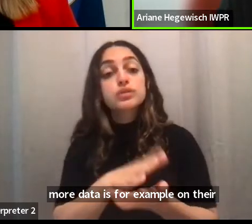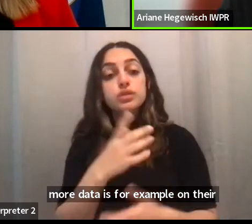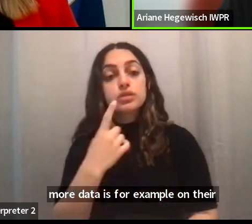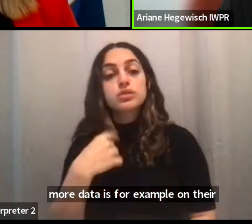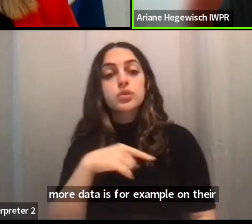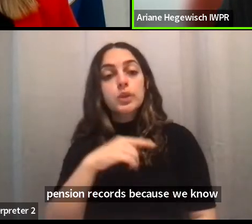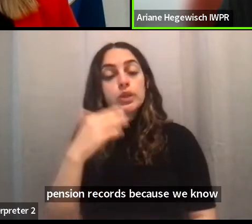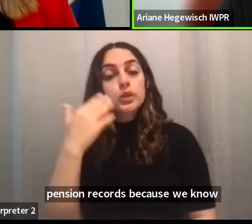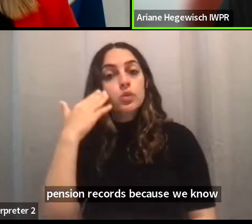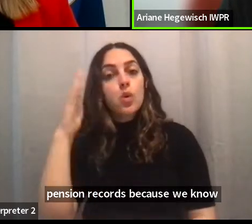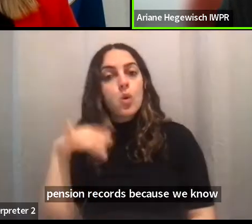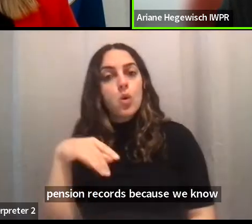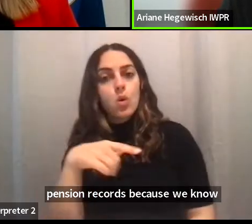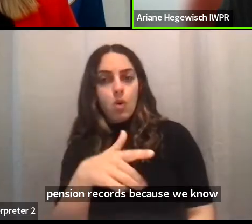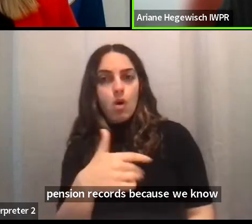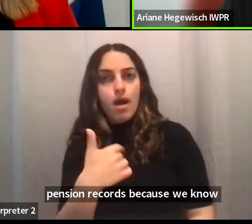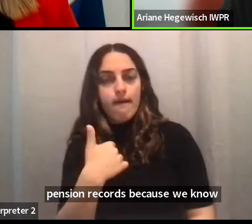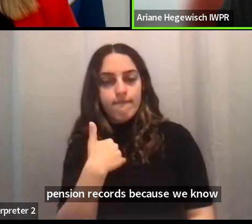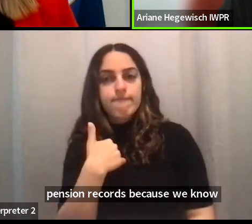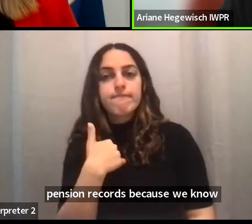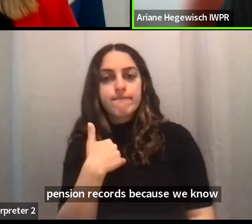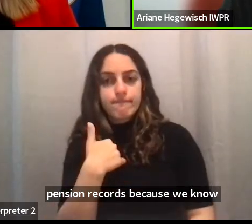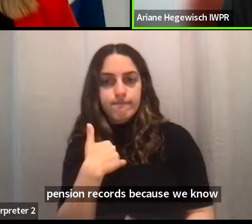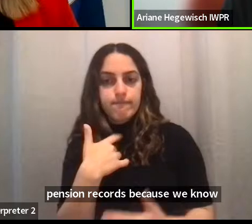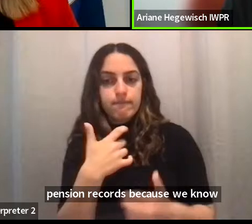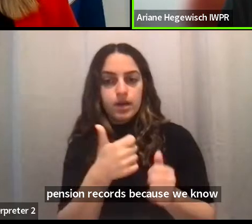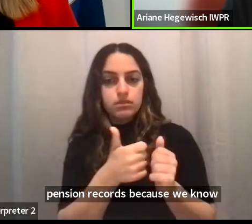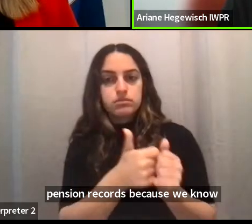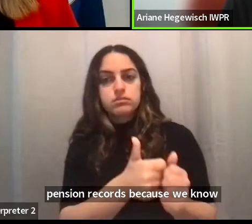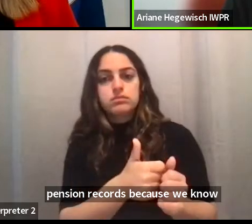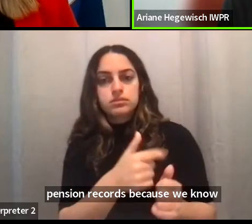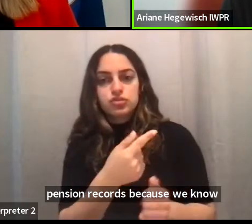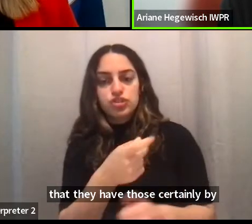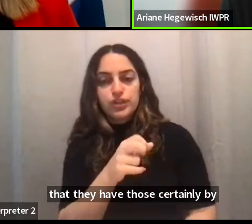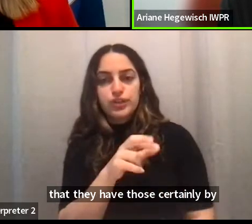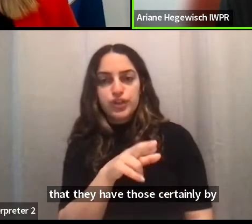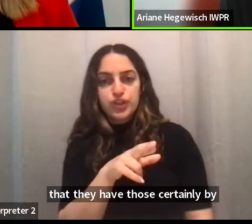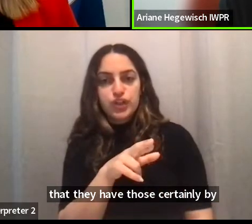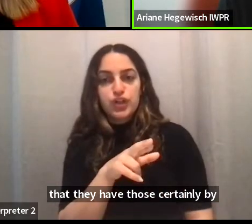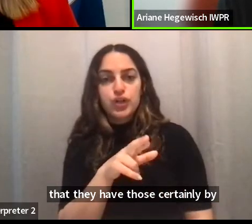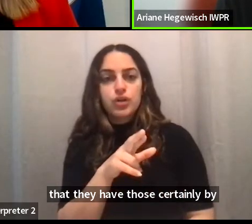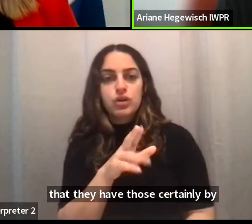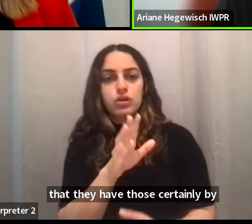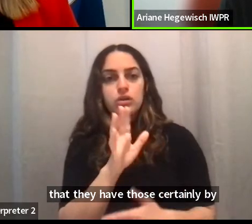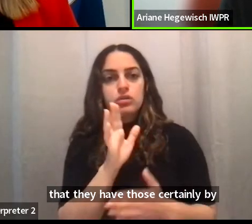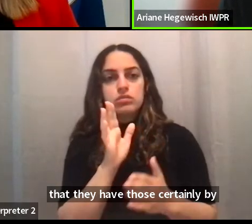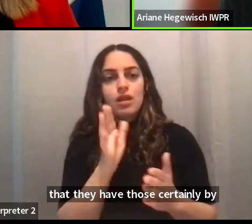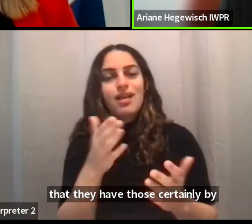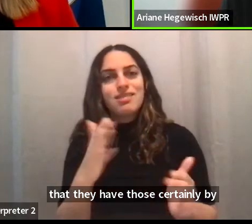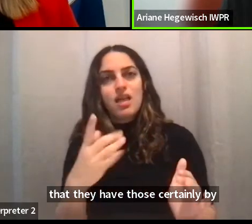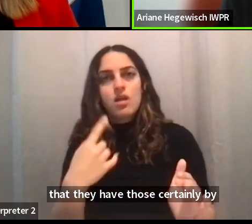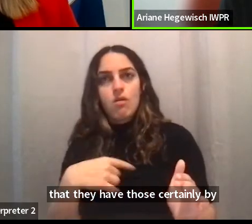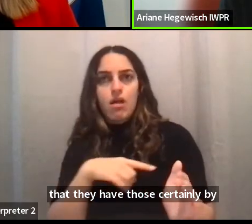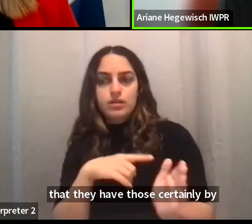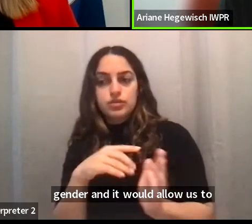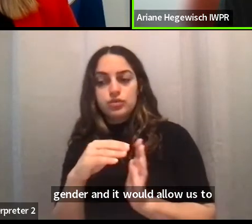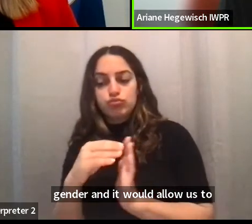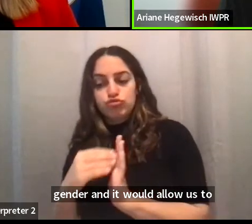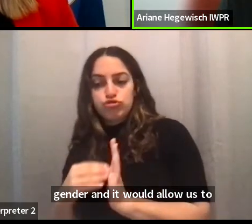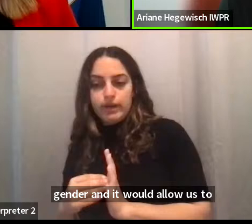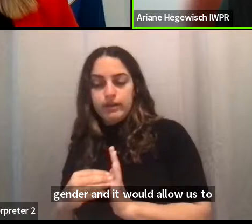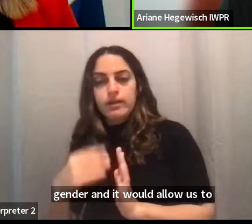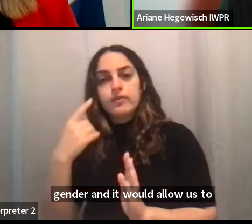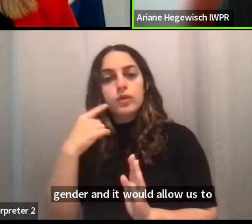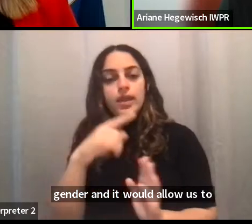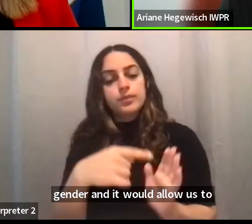those um certainly by gender and it would allow us to track and for them to show the